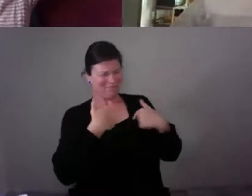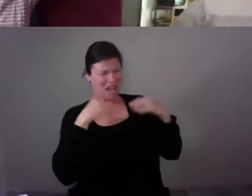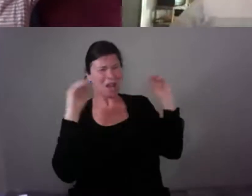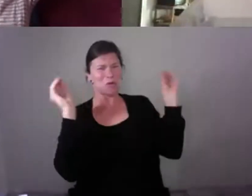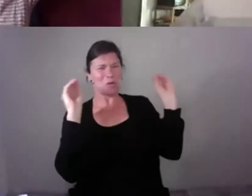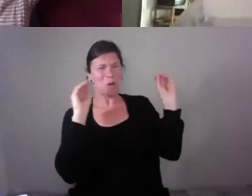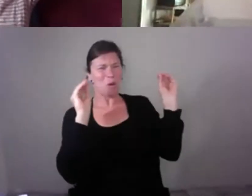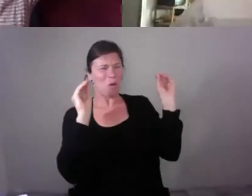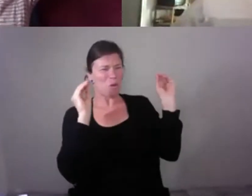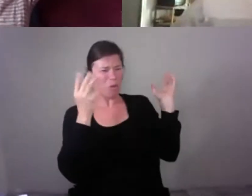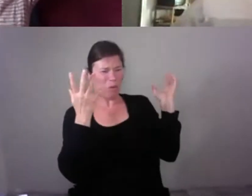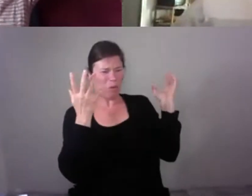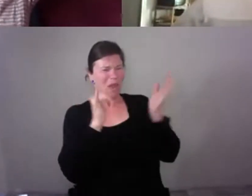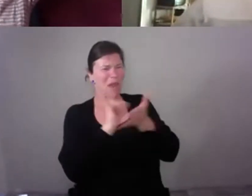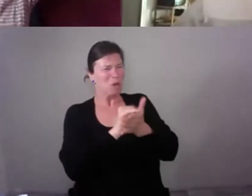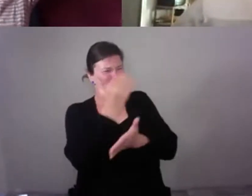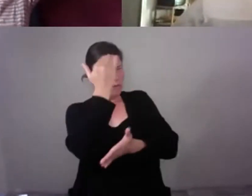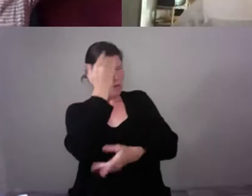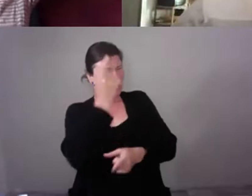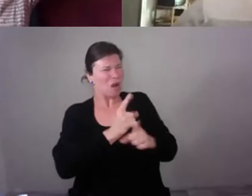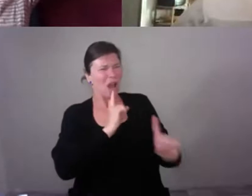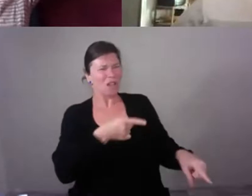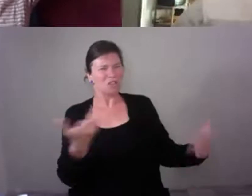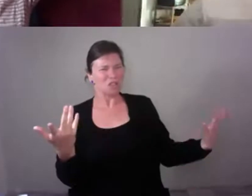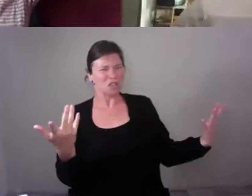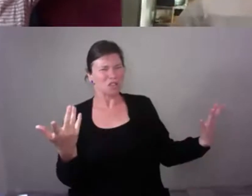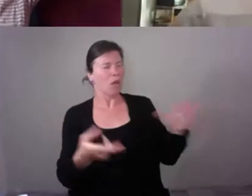way of knowing. Like, Mhm. and so